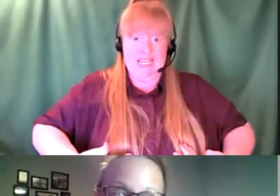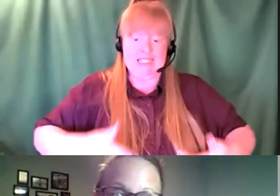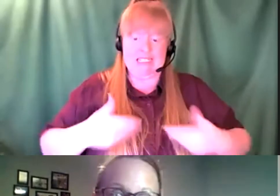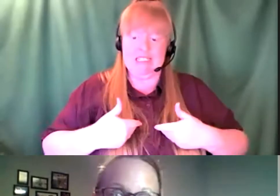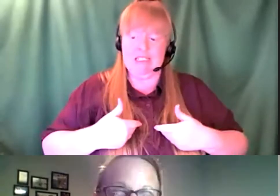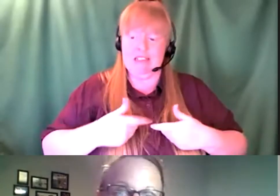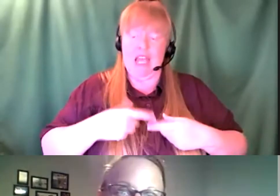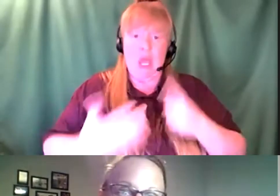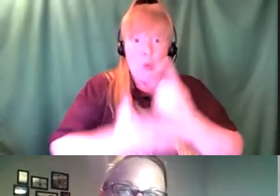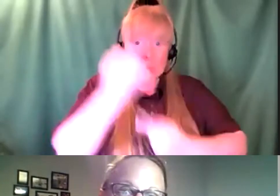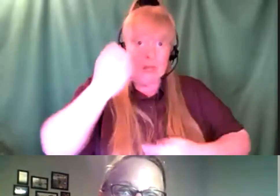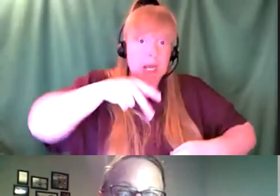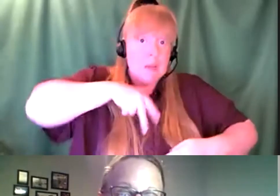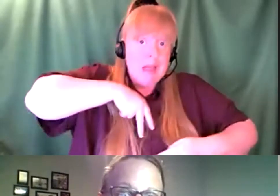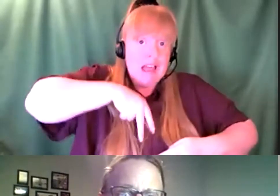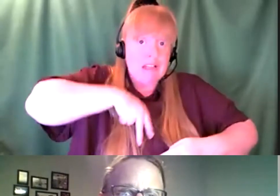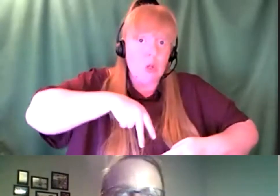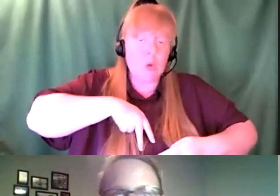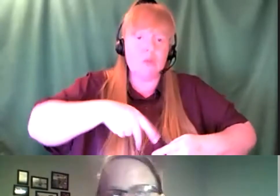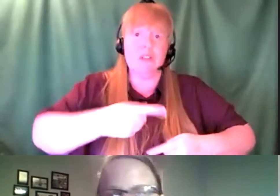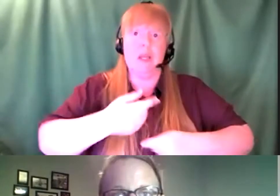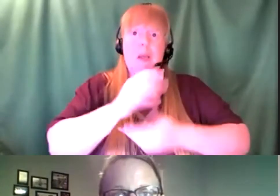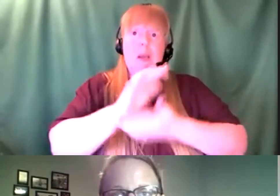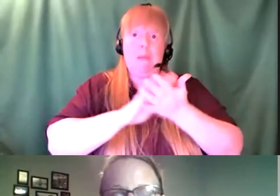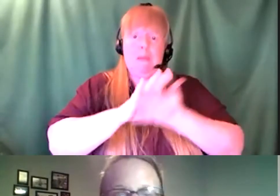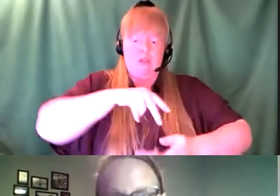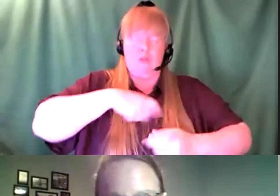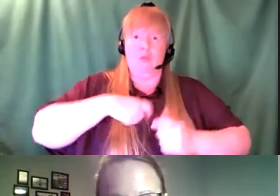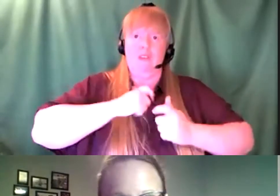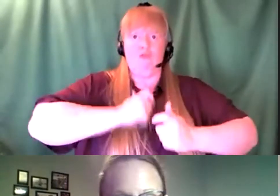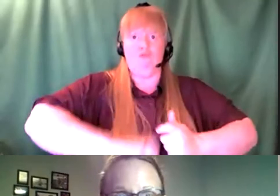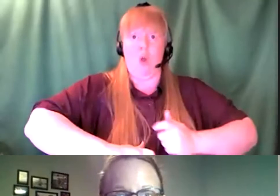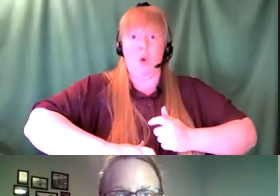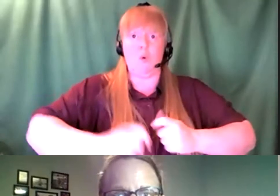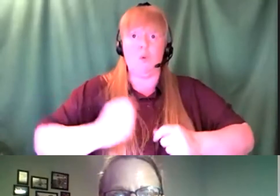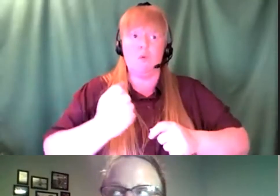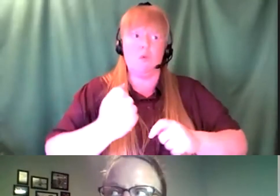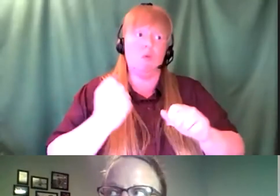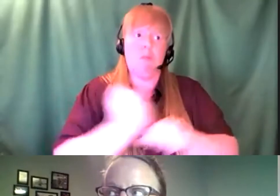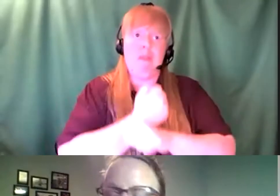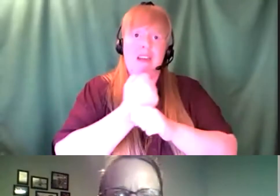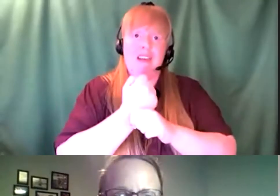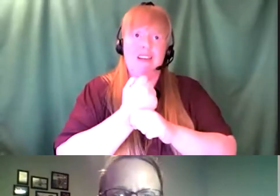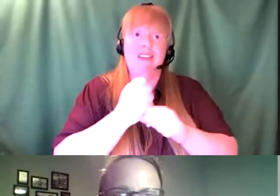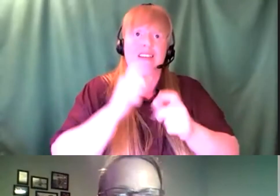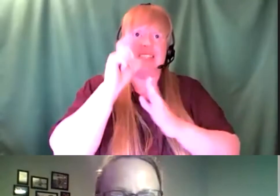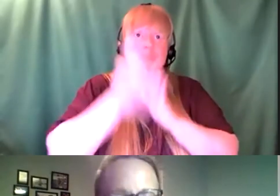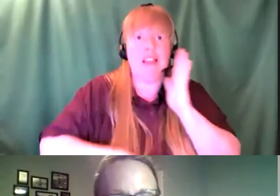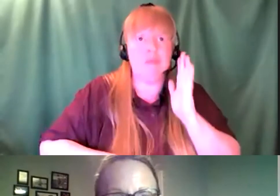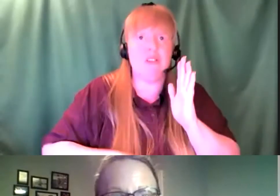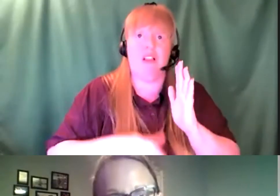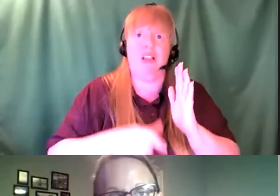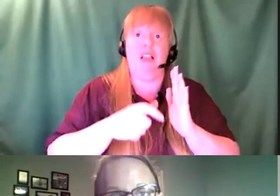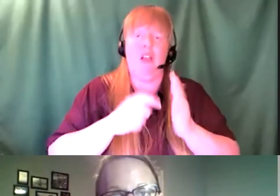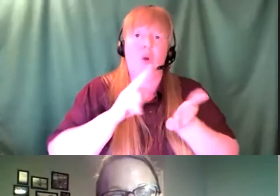to play in trying to make disabilities normalized. You know, I think the strapline was impossible to ignore. You know,